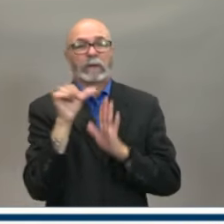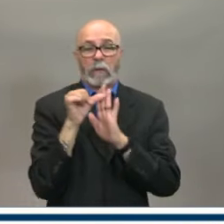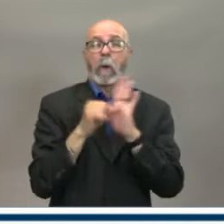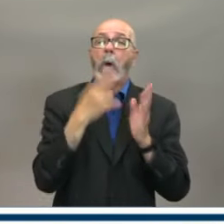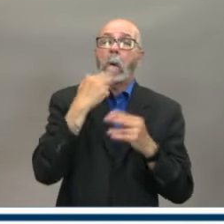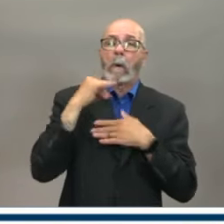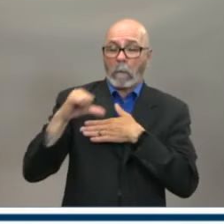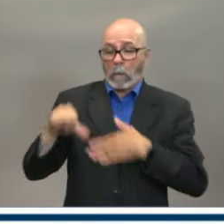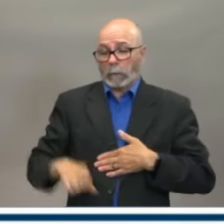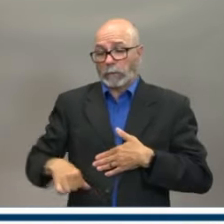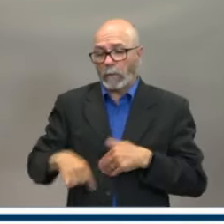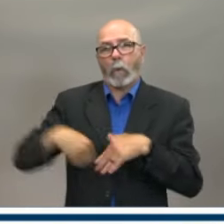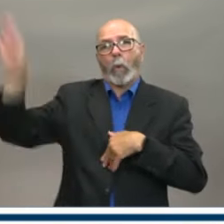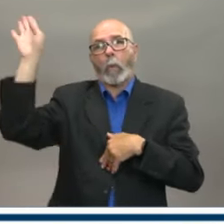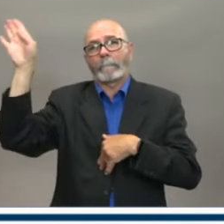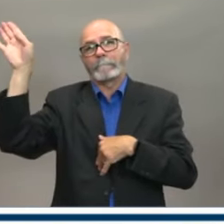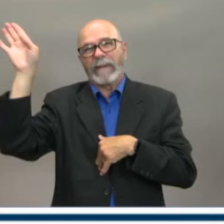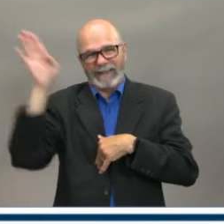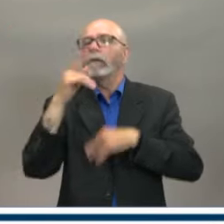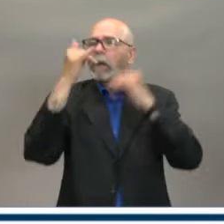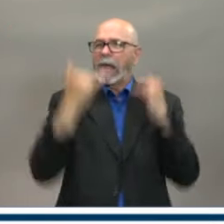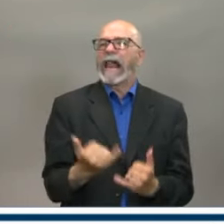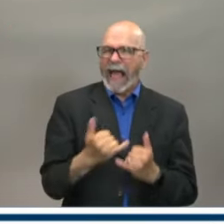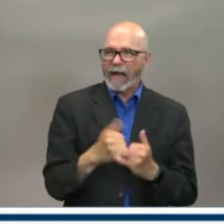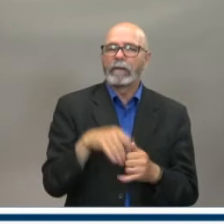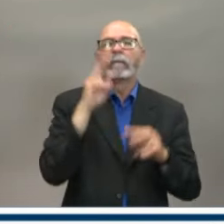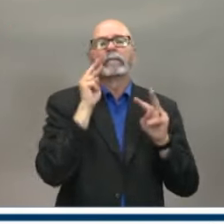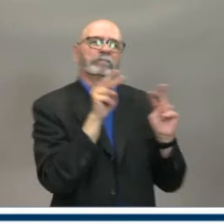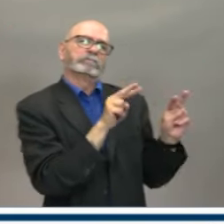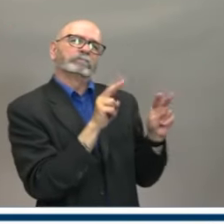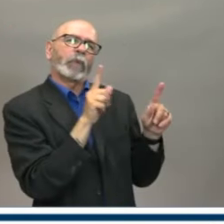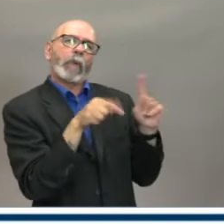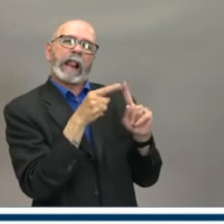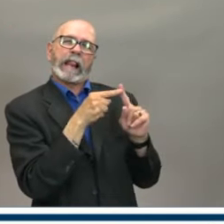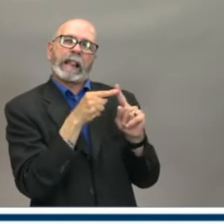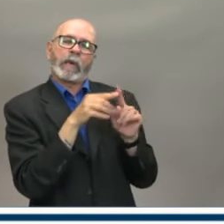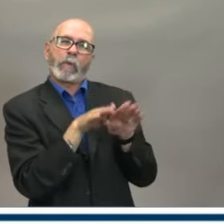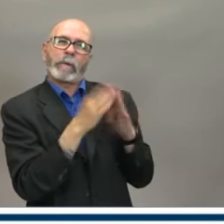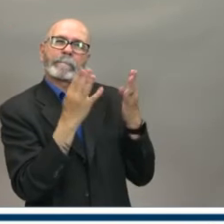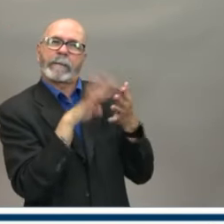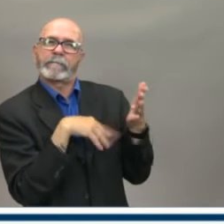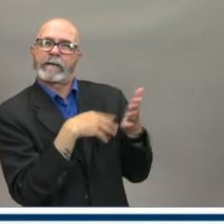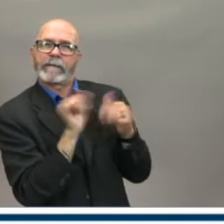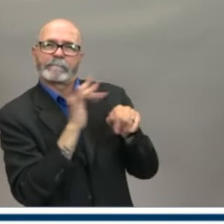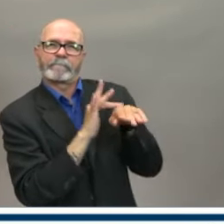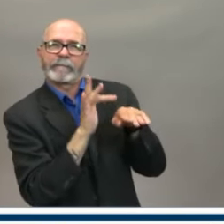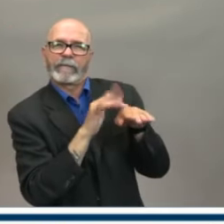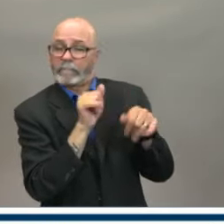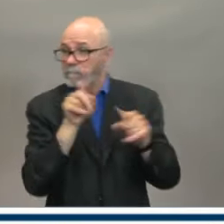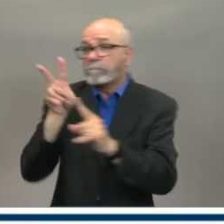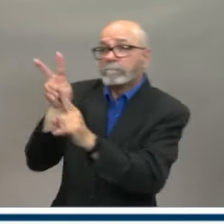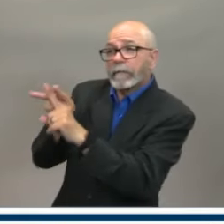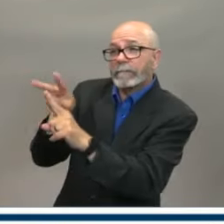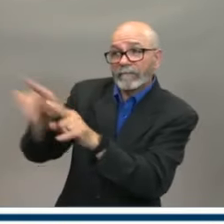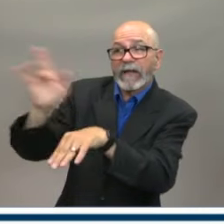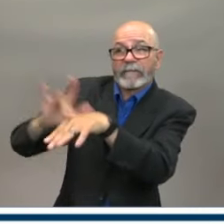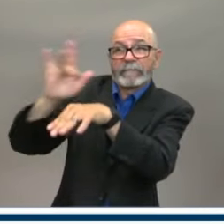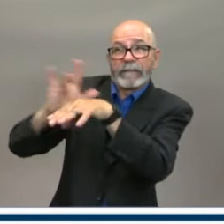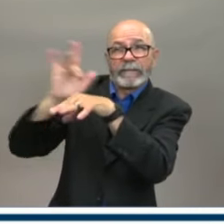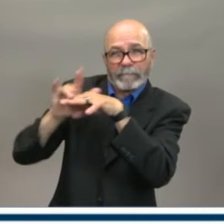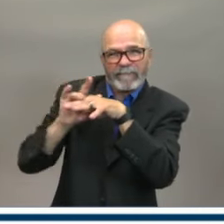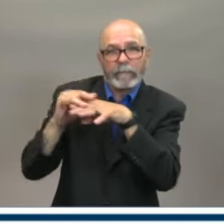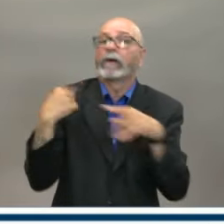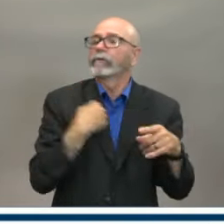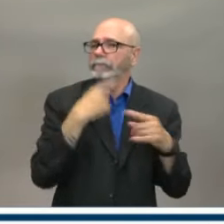were stopped. We're now actively looking to restarting those. But we also had shifted much of our care